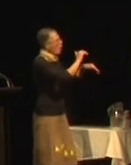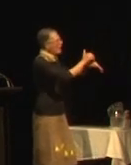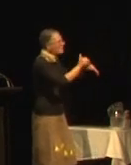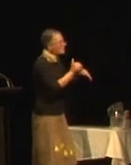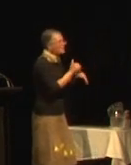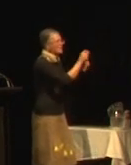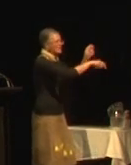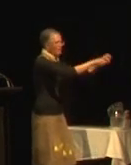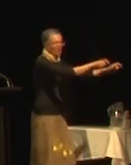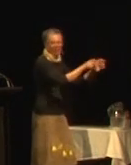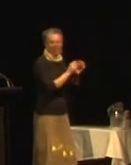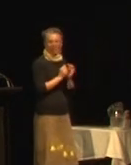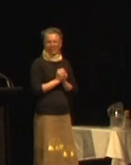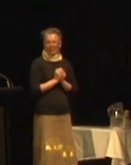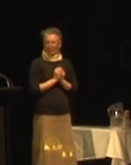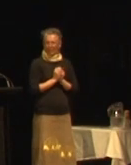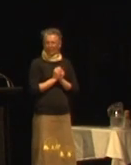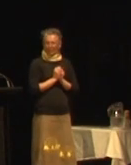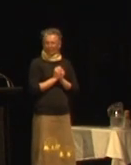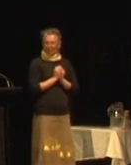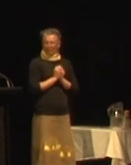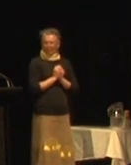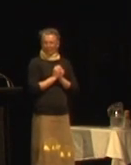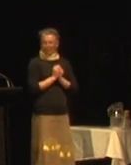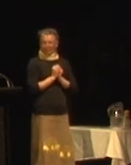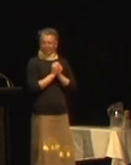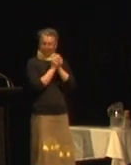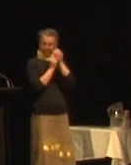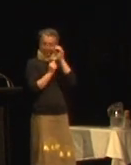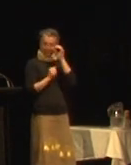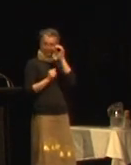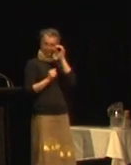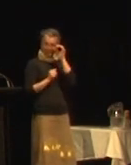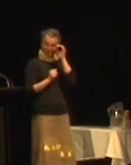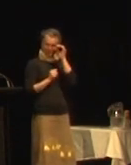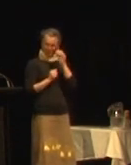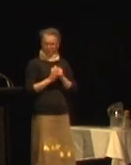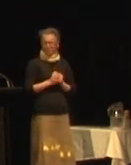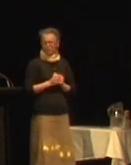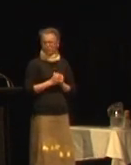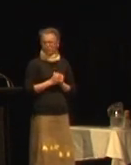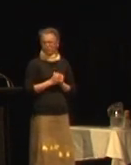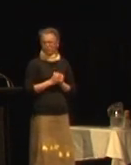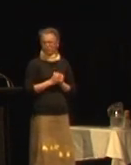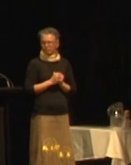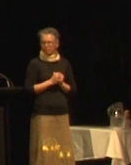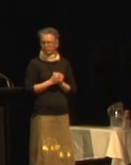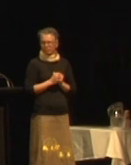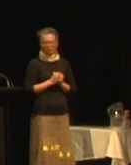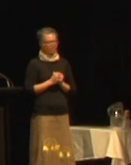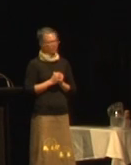And a note on eye level, on the scale of this, I'm beginning to think there's no such thing as